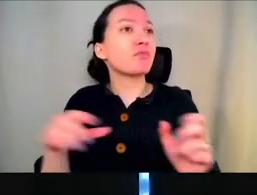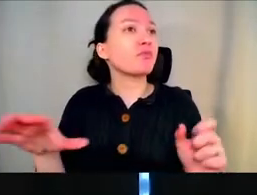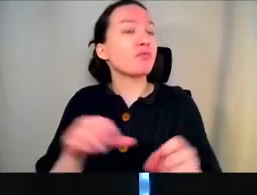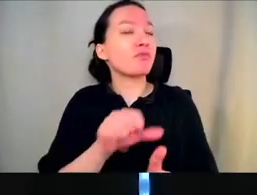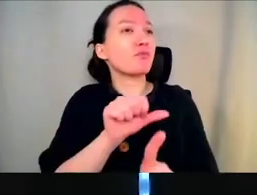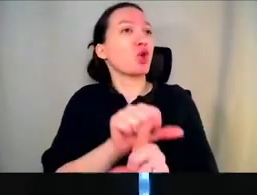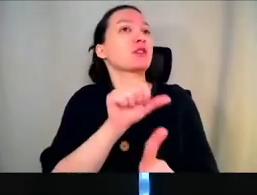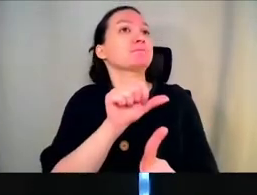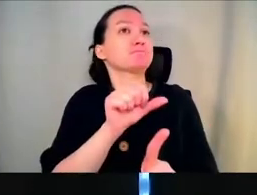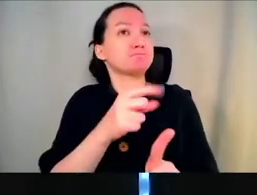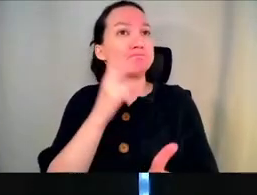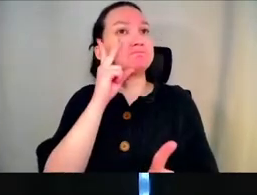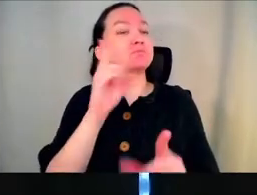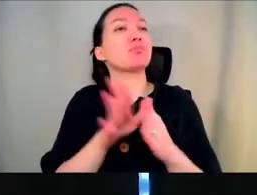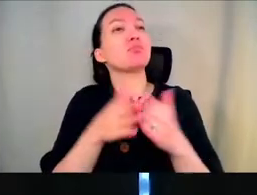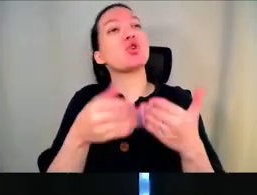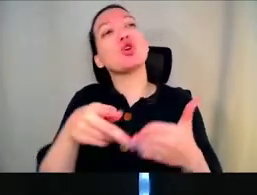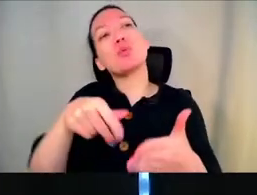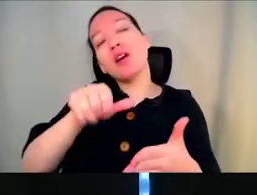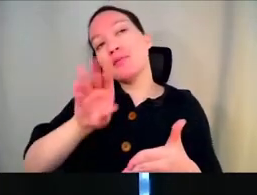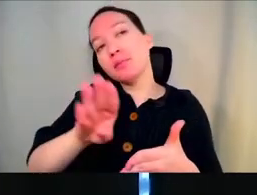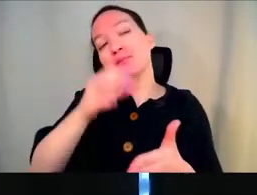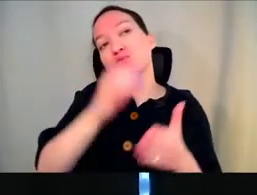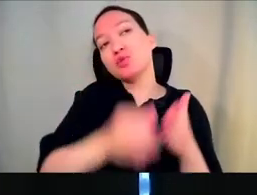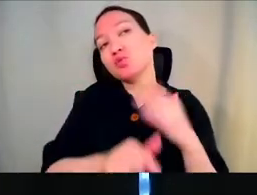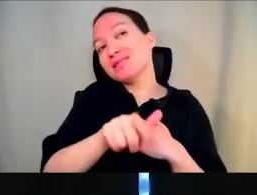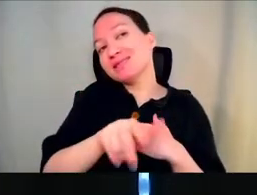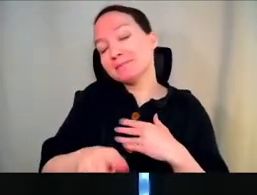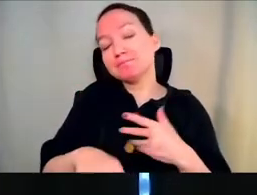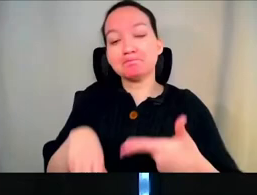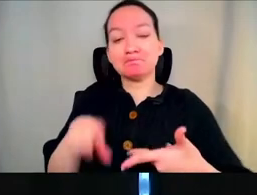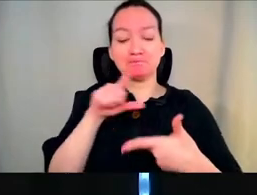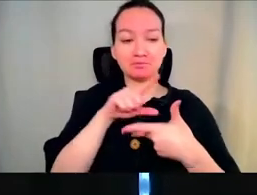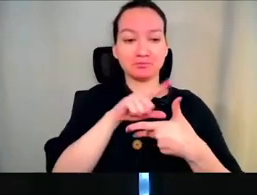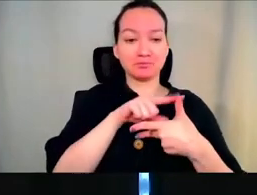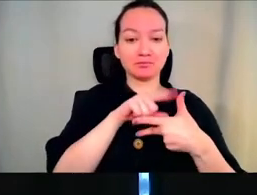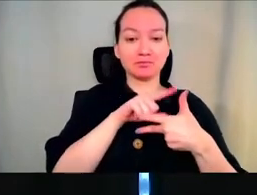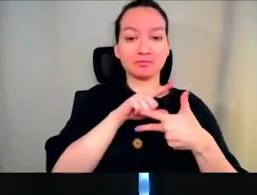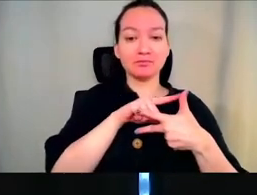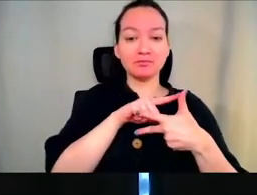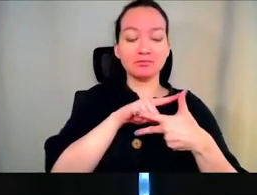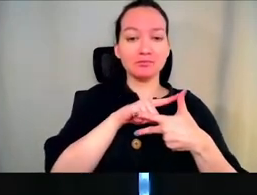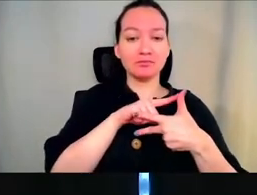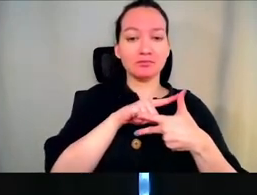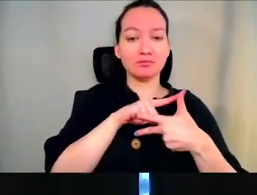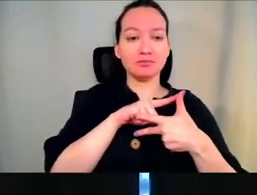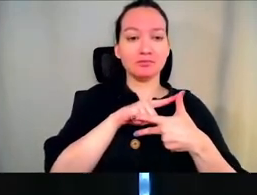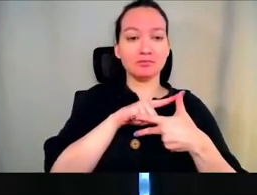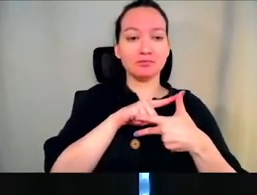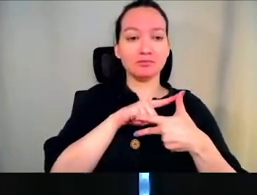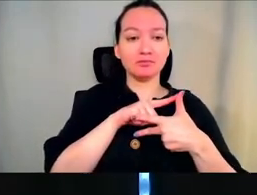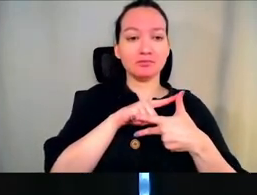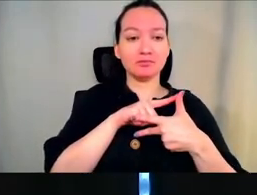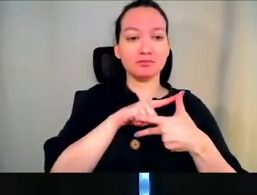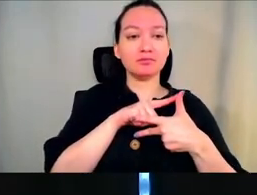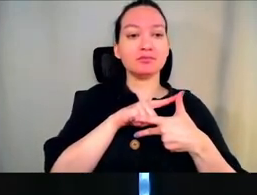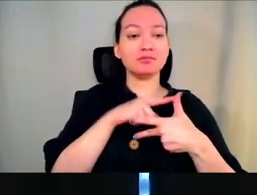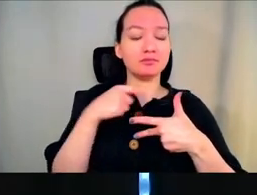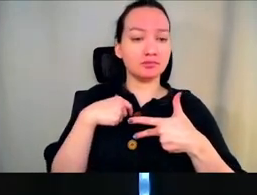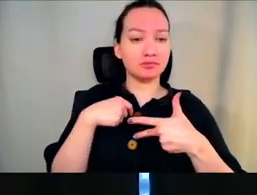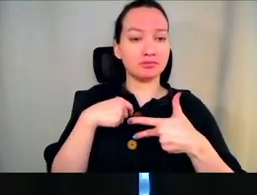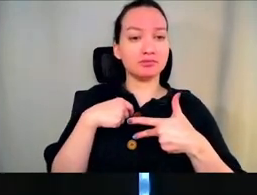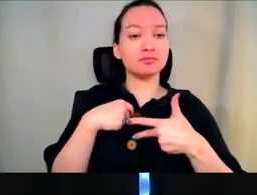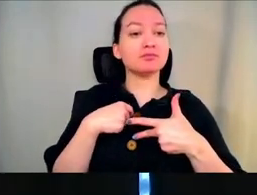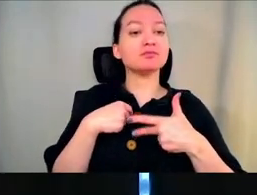foolishness that I see from the book of Proverbs, chapter 26. So, number one, the indicator of foolishness that I found or that I grabbed is